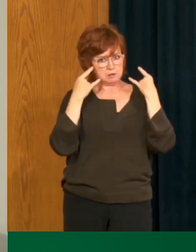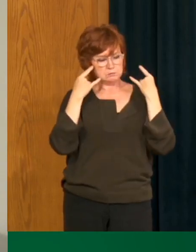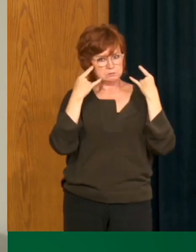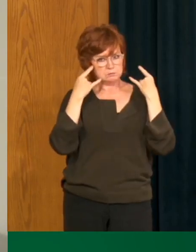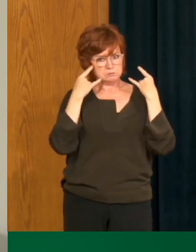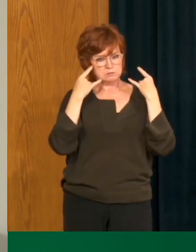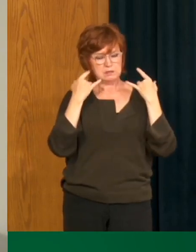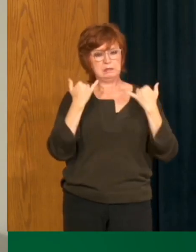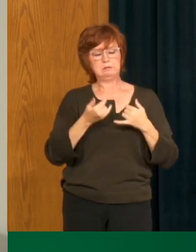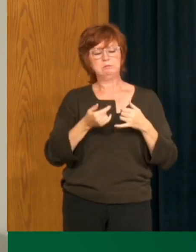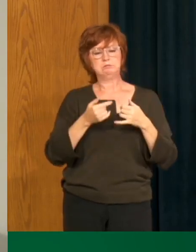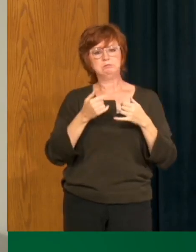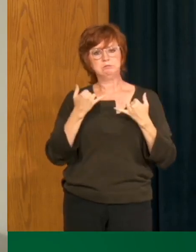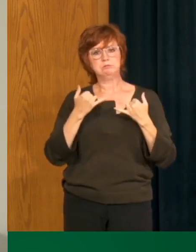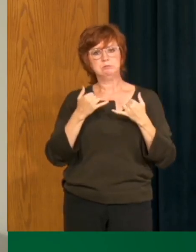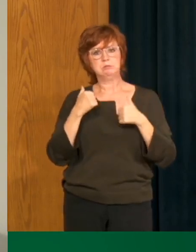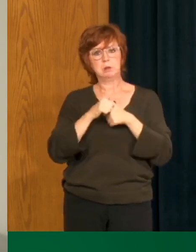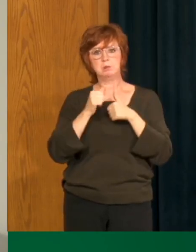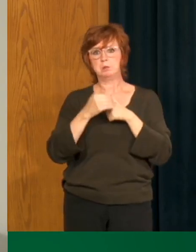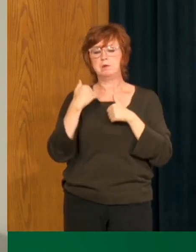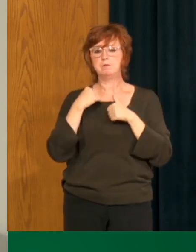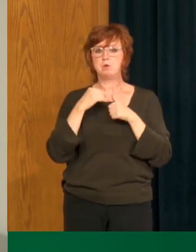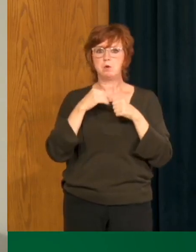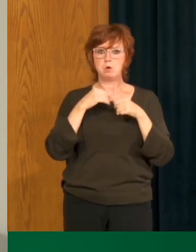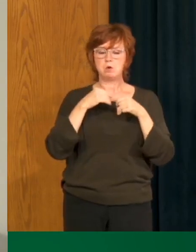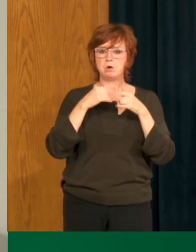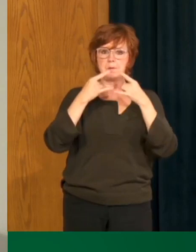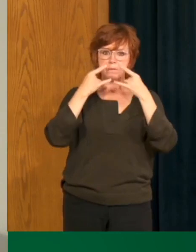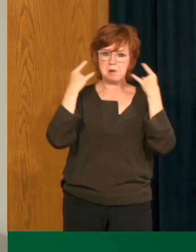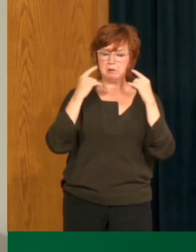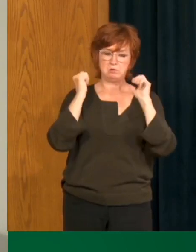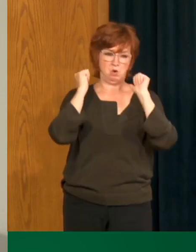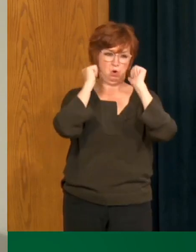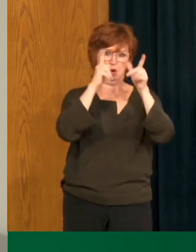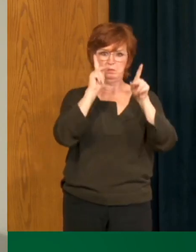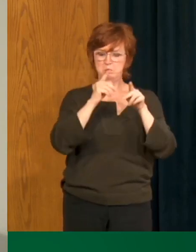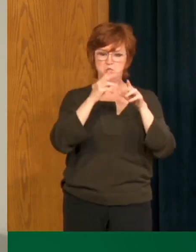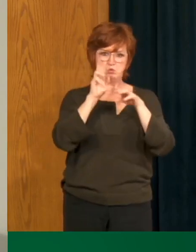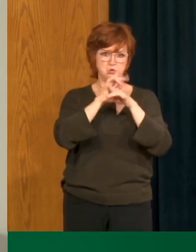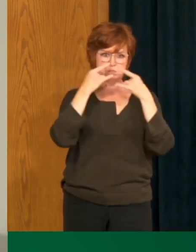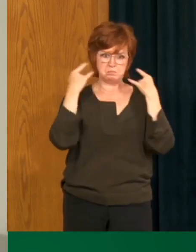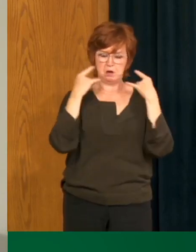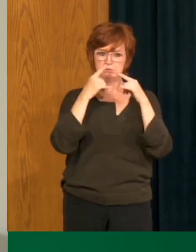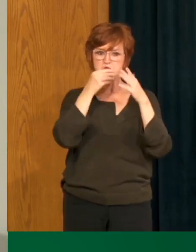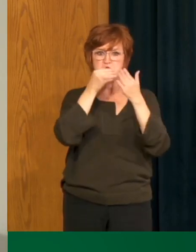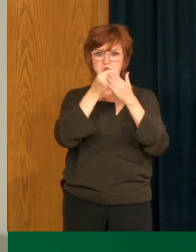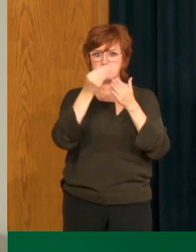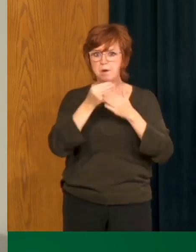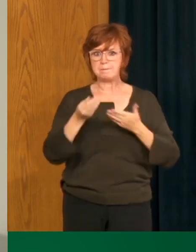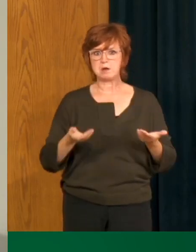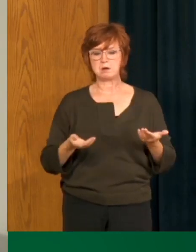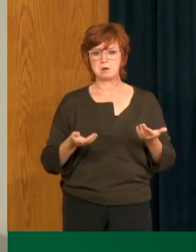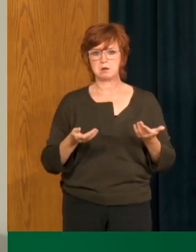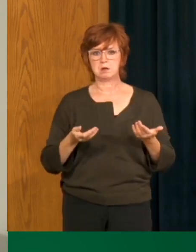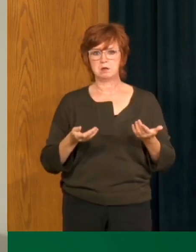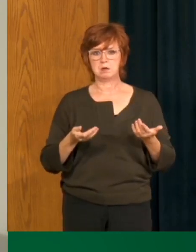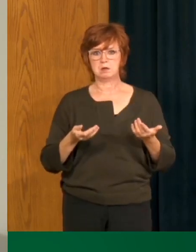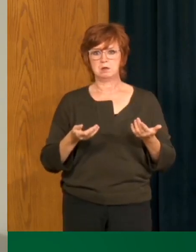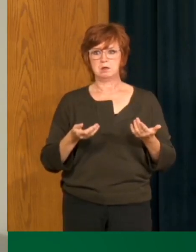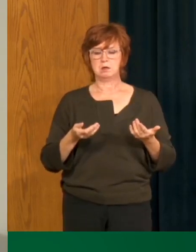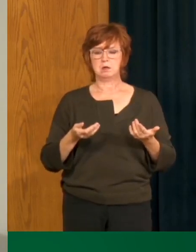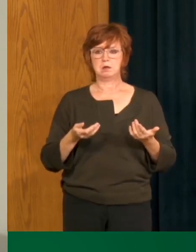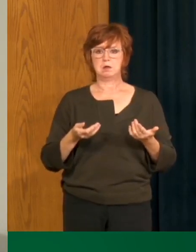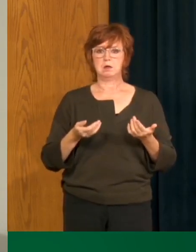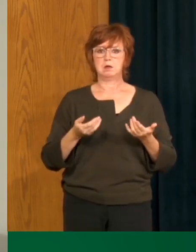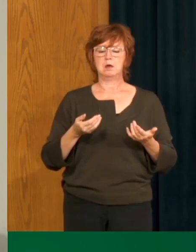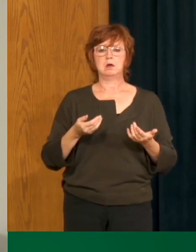Northwest, everyone was wearing a mask when they were going to a grocery store, for example, or going. So I think some of those specific interventions may be